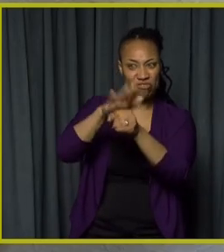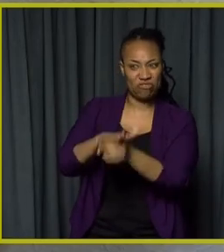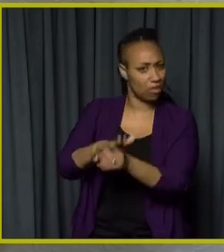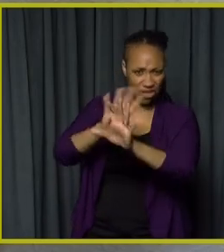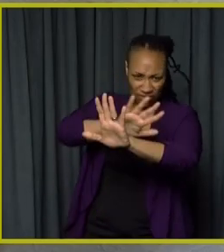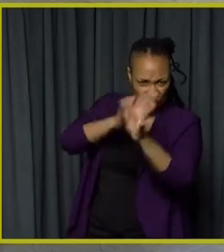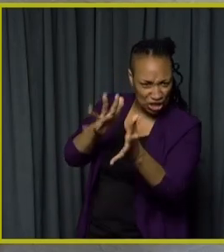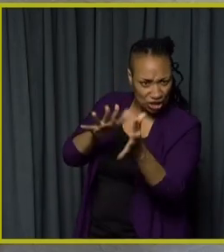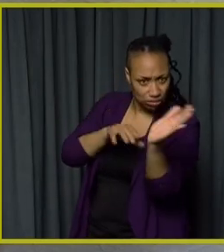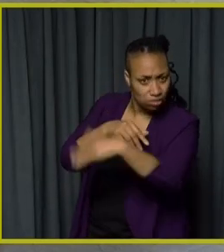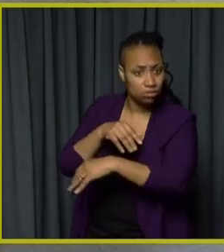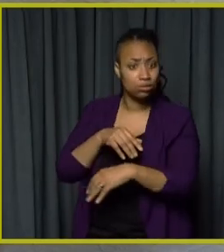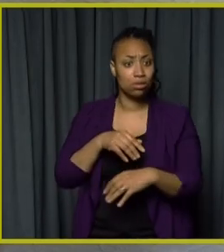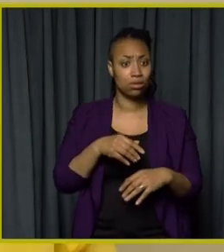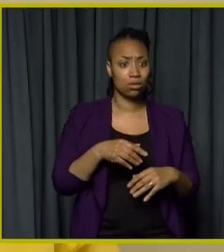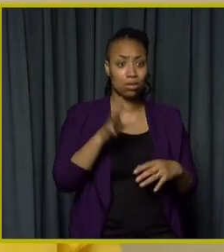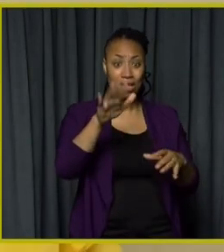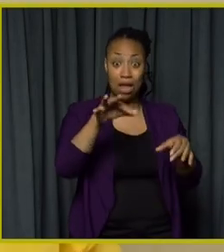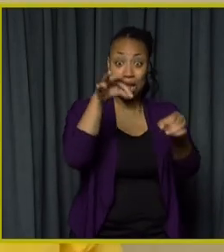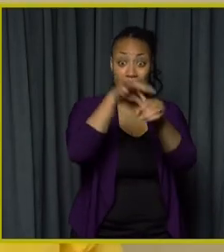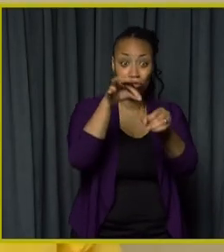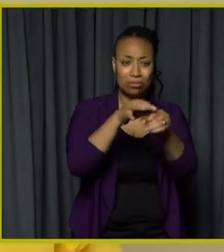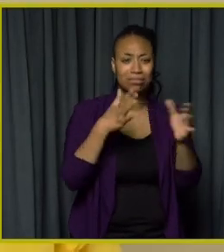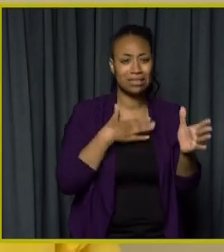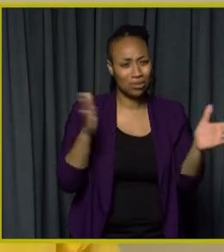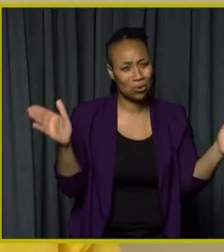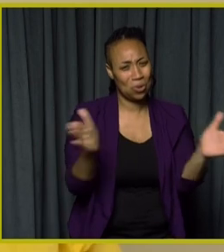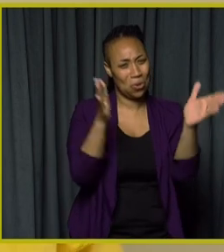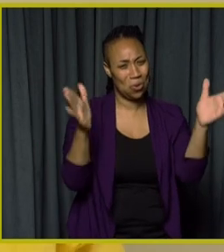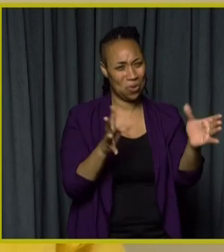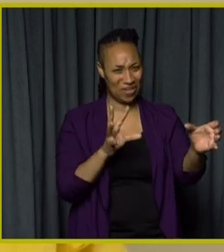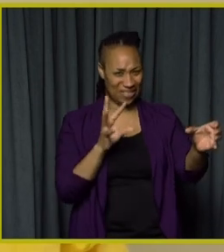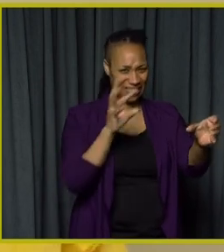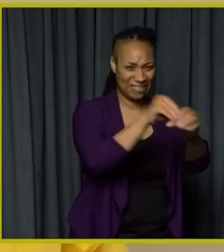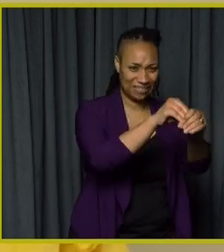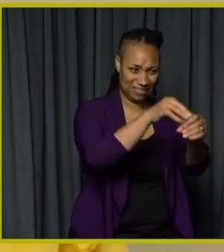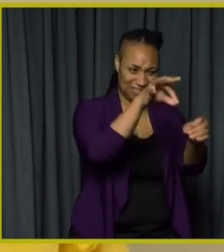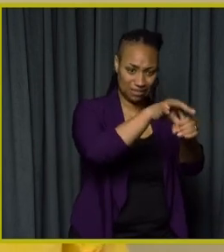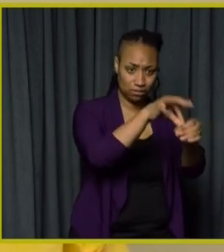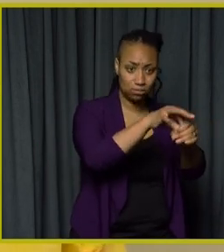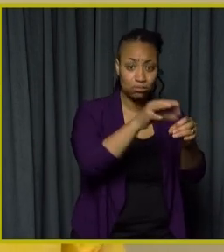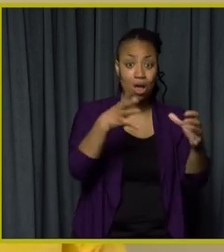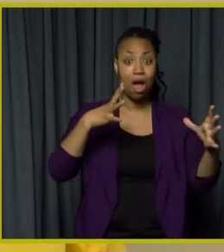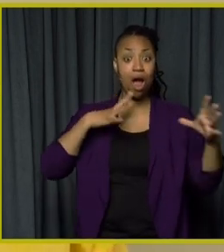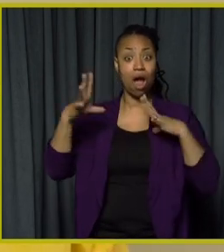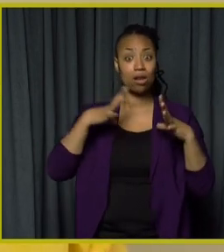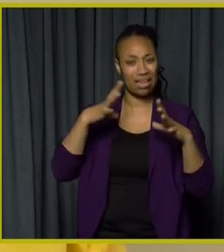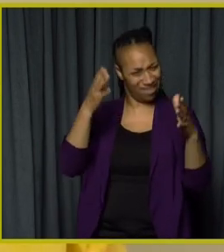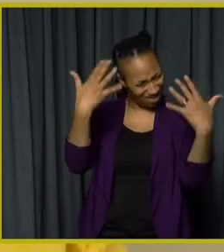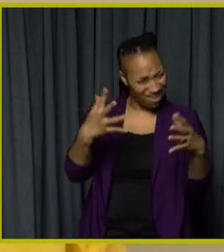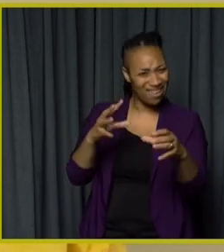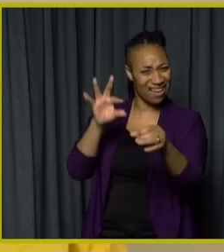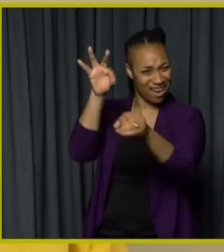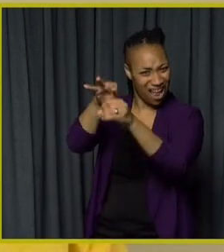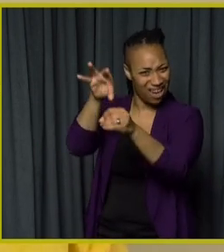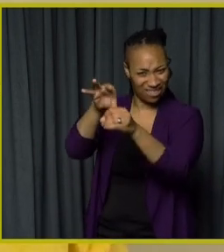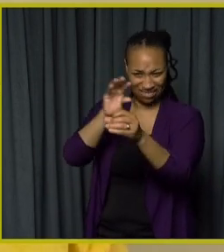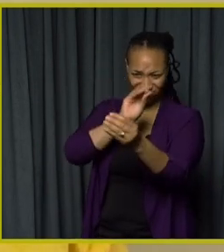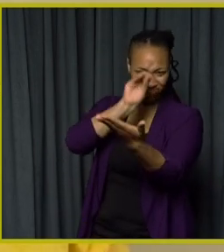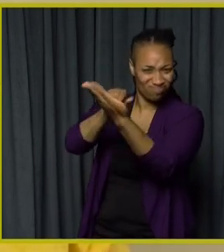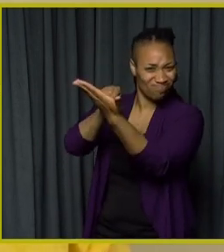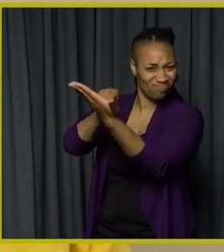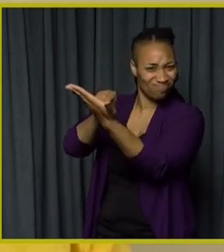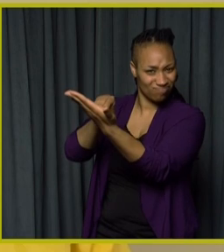an election day holiday. We also demand that people who are formerly